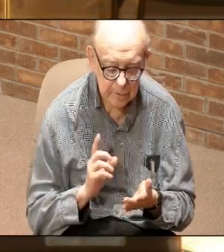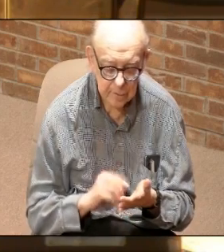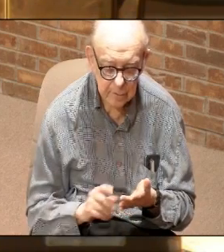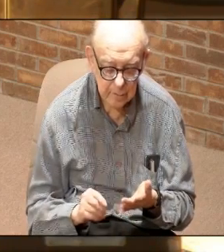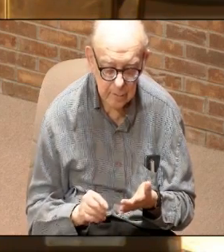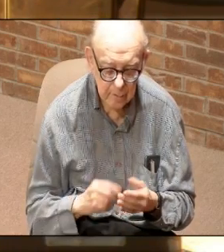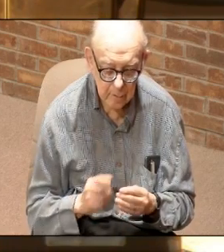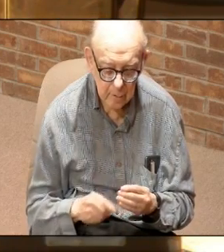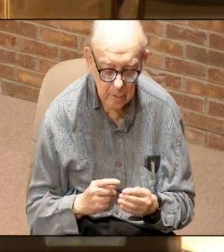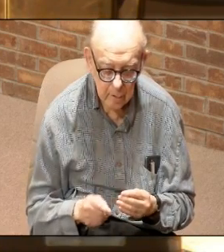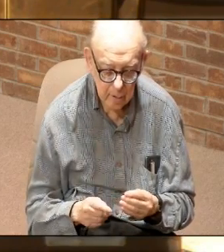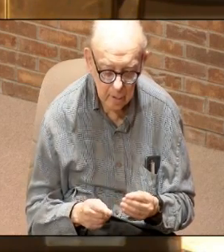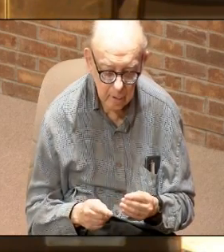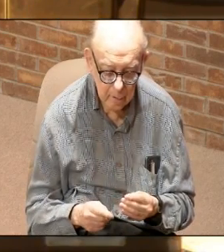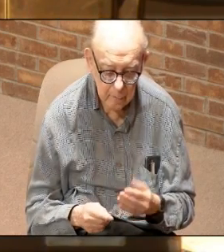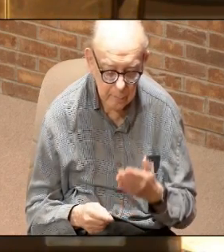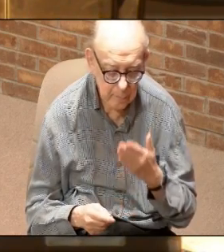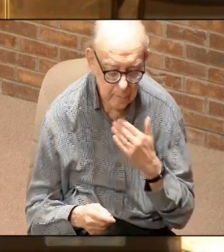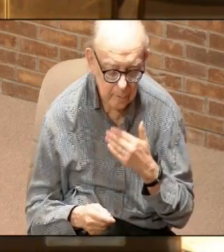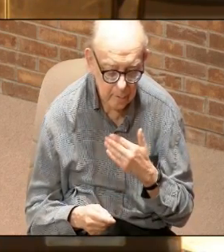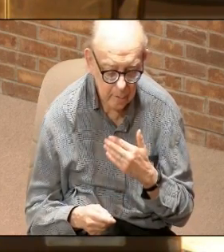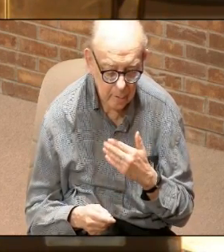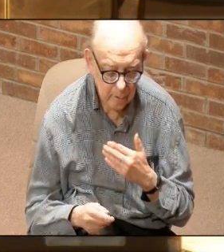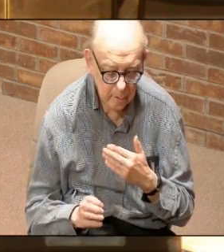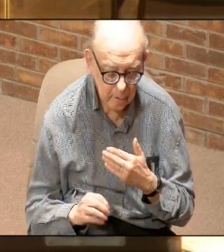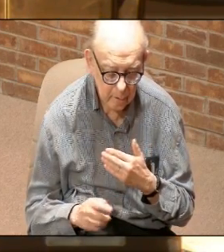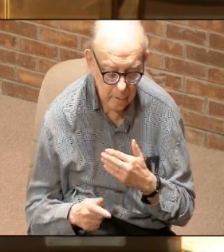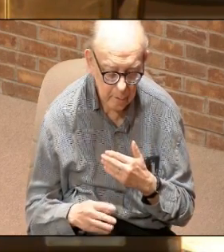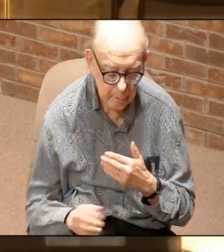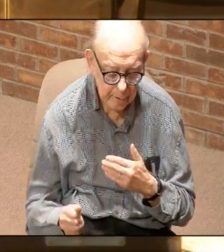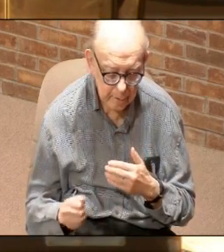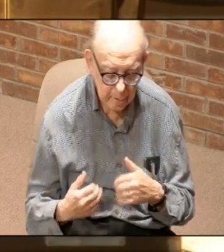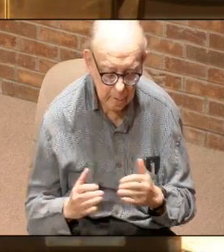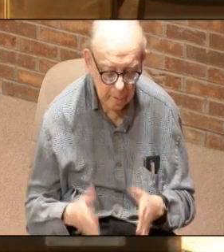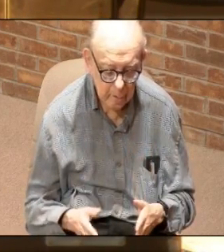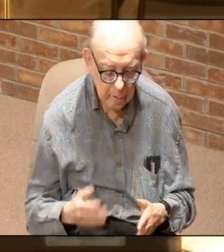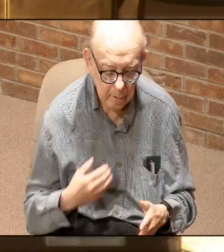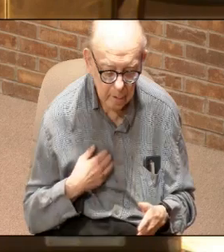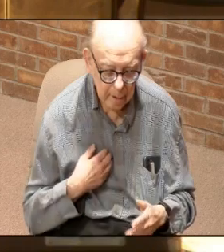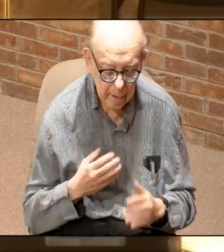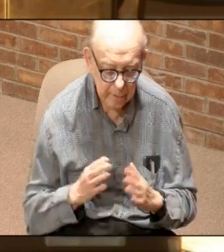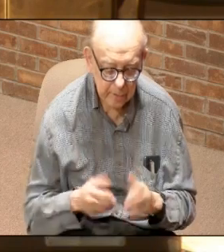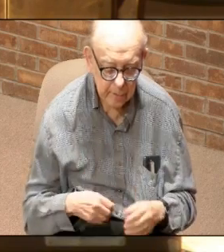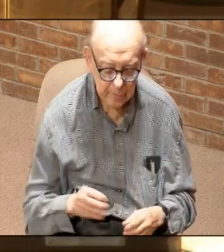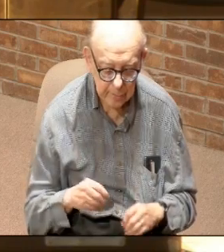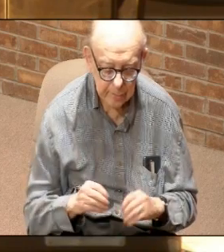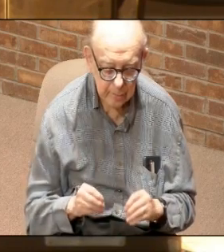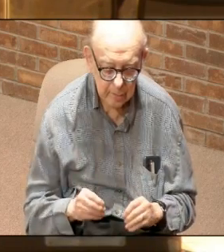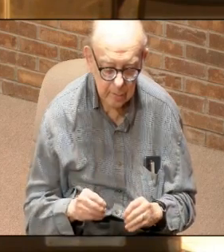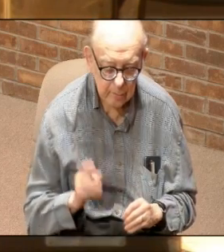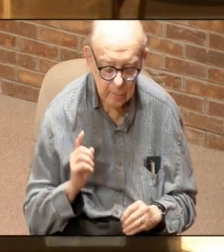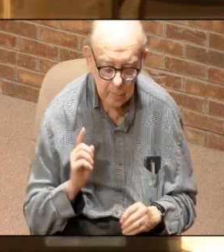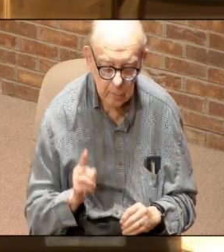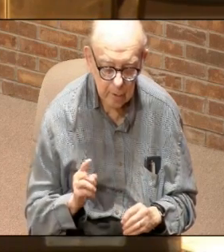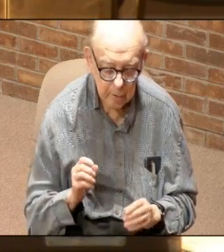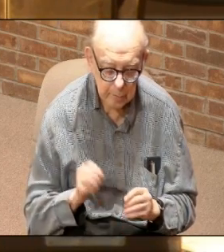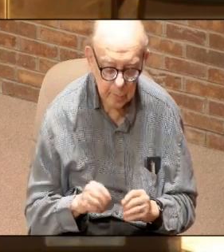newspaper of a former bingo player had his house up for sale, a $1.8 million house that